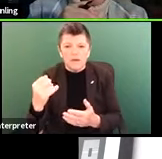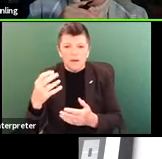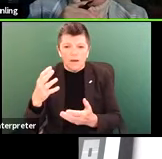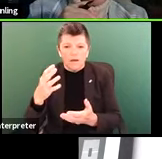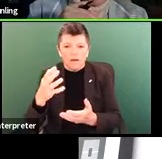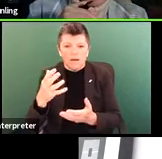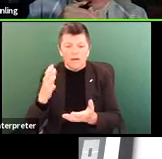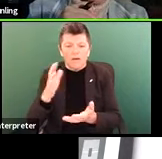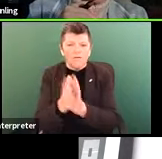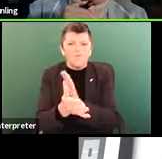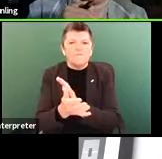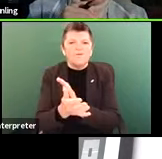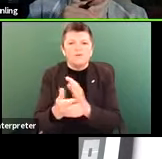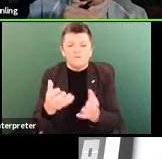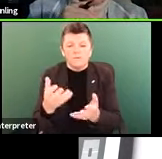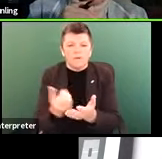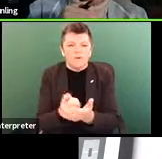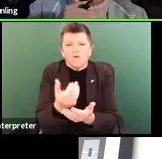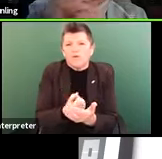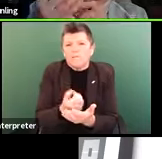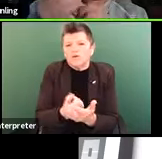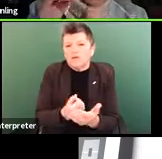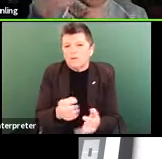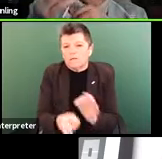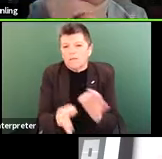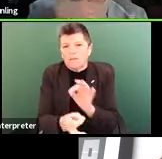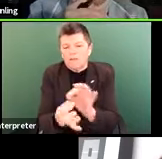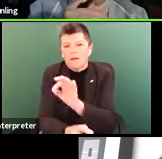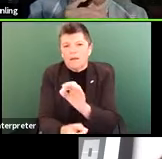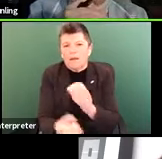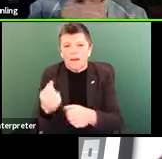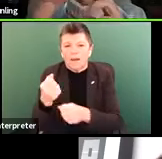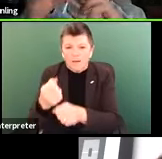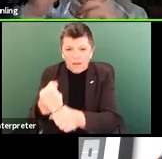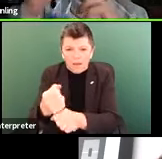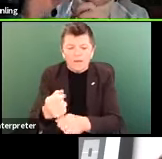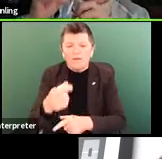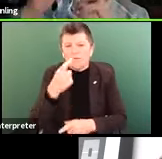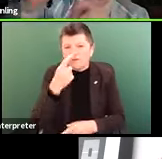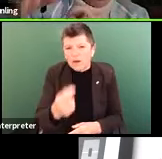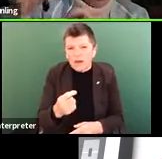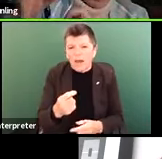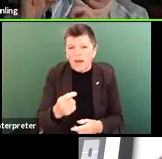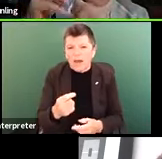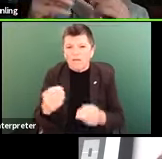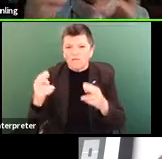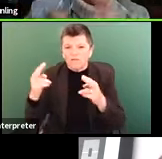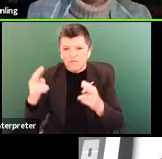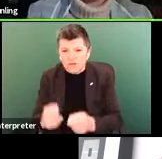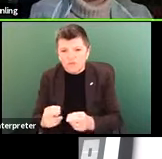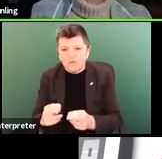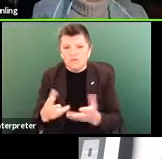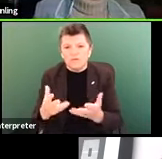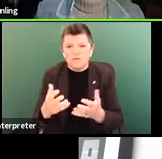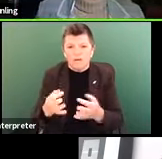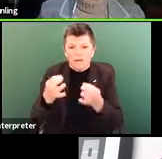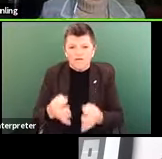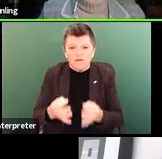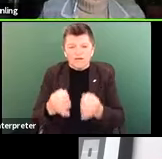So indeed, reduce some official income and wealthy something.